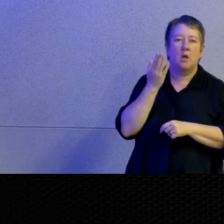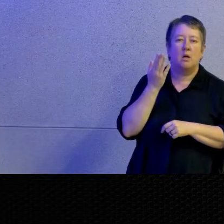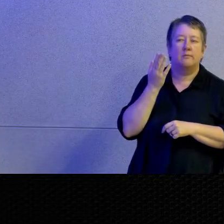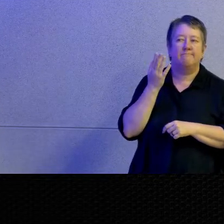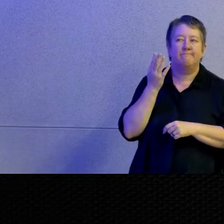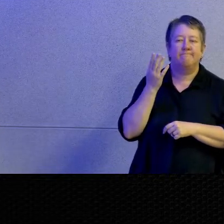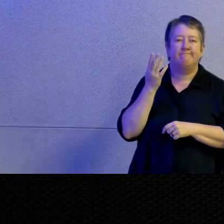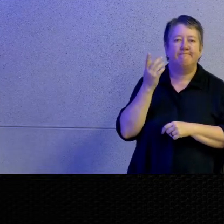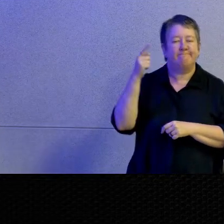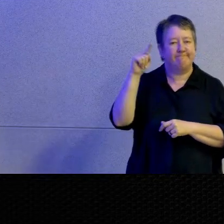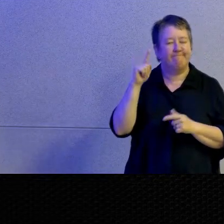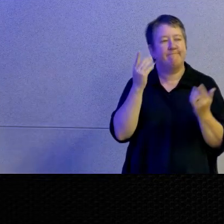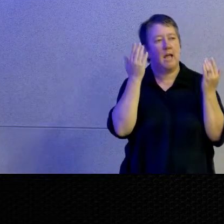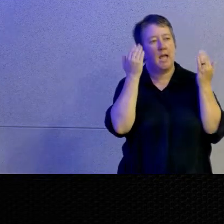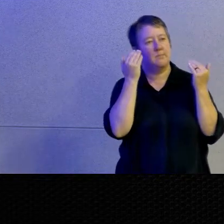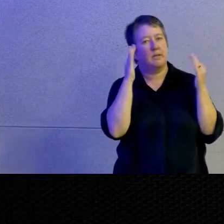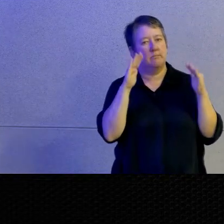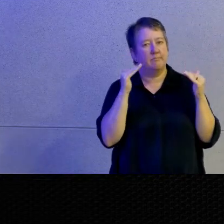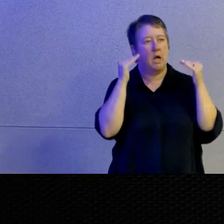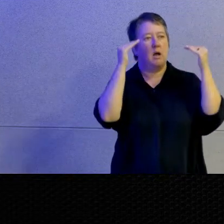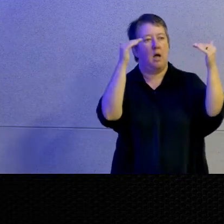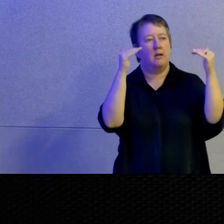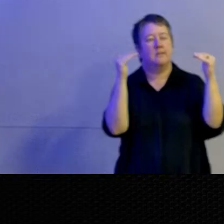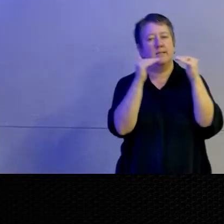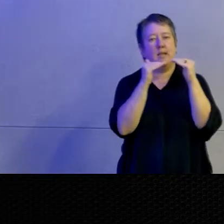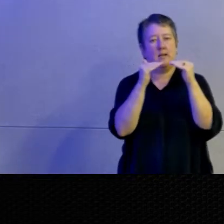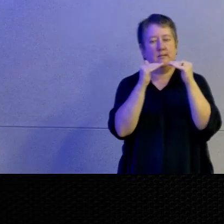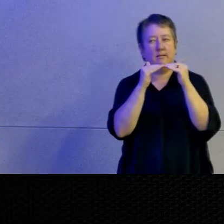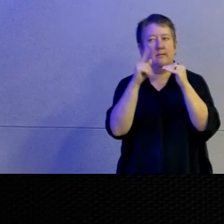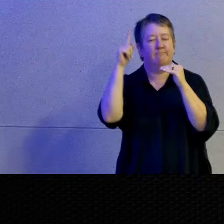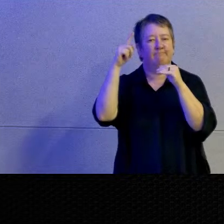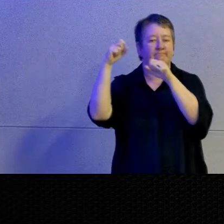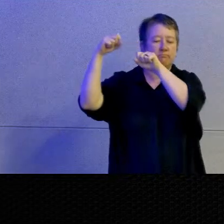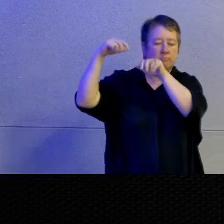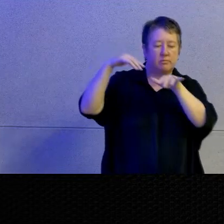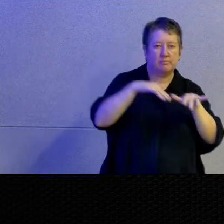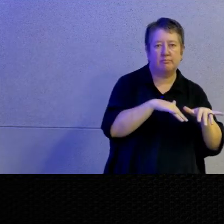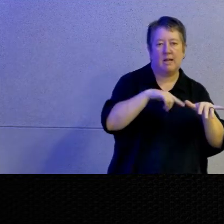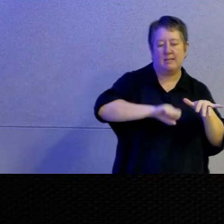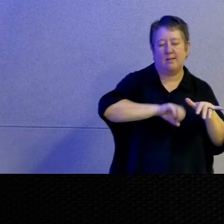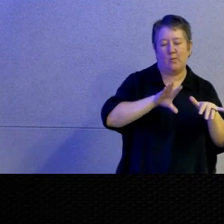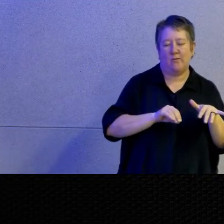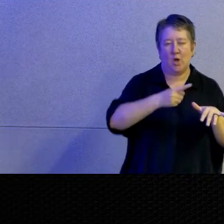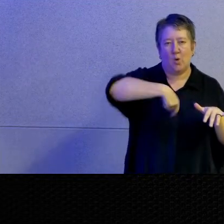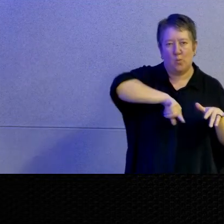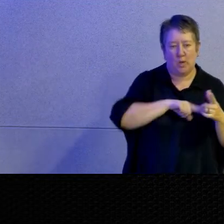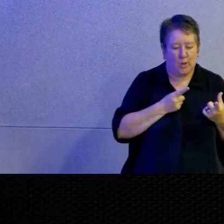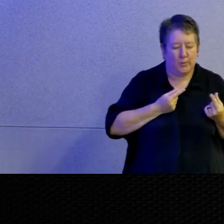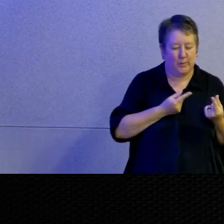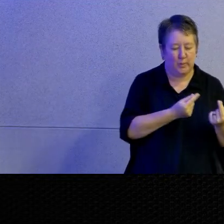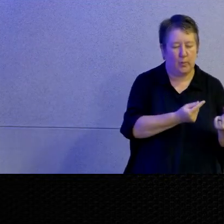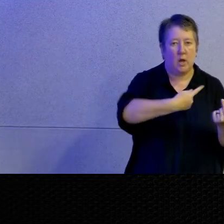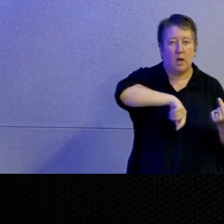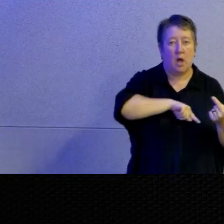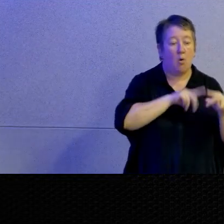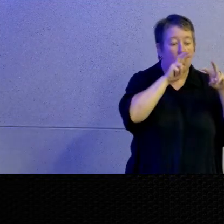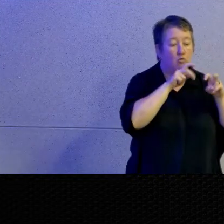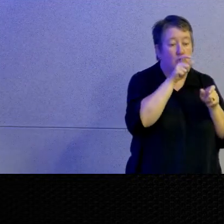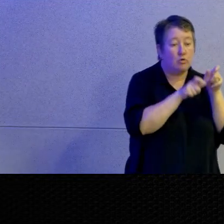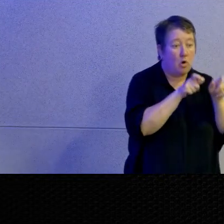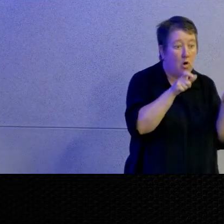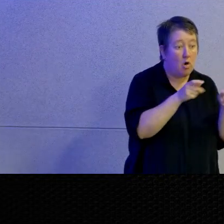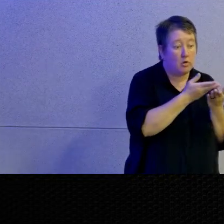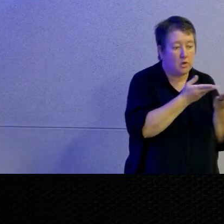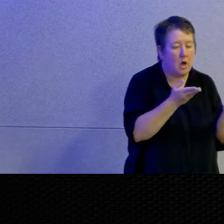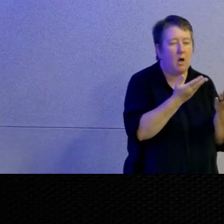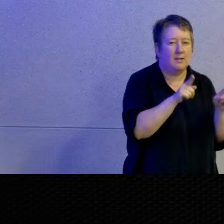expectations of high standards, and that comes back home in what we do to assist our researchers to also keep